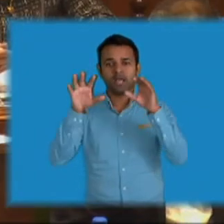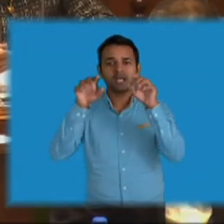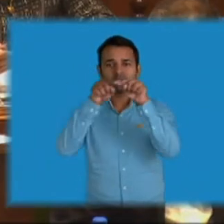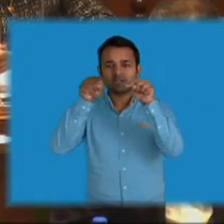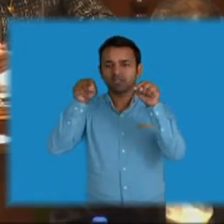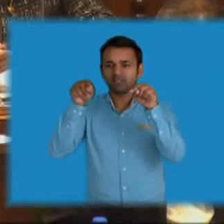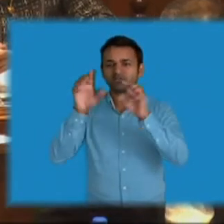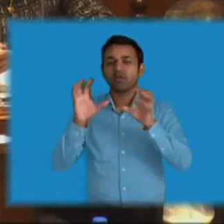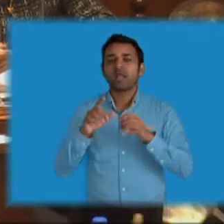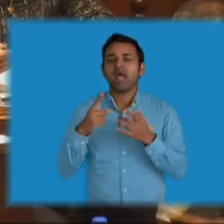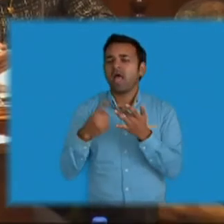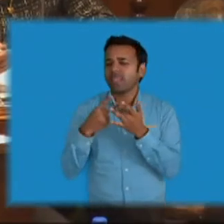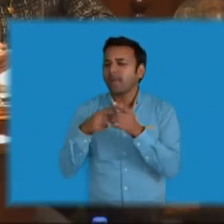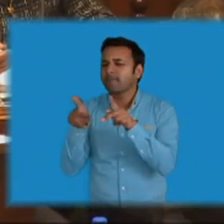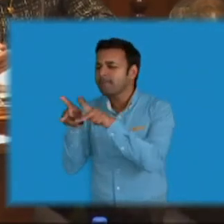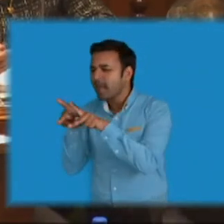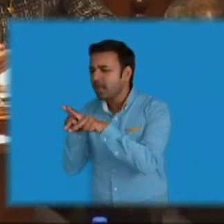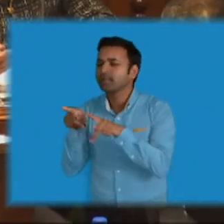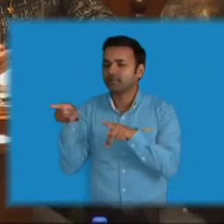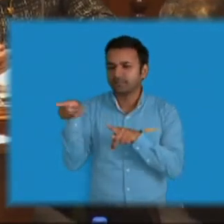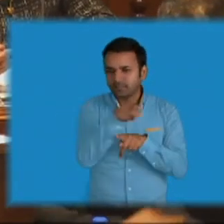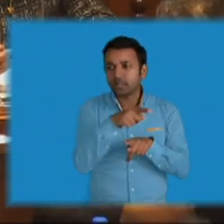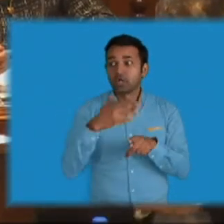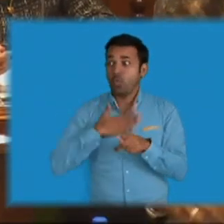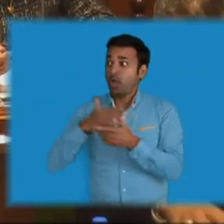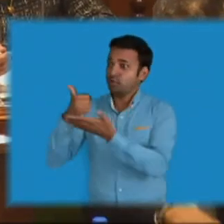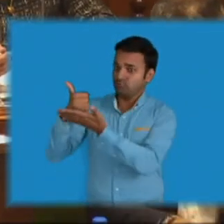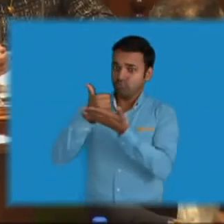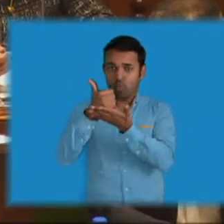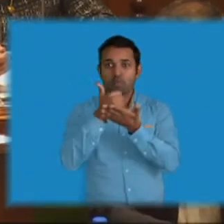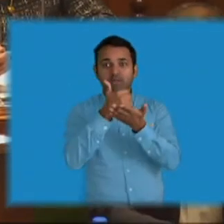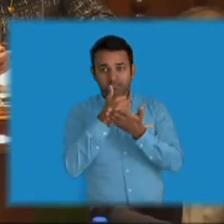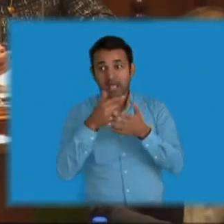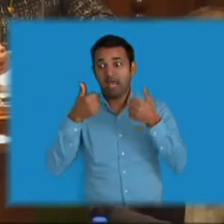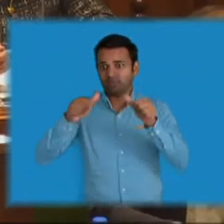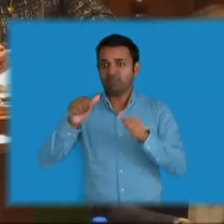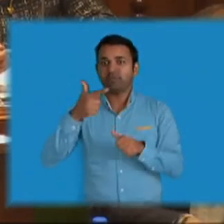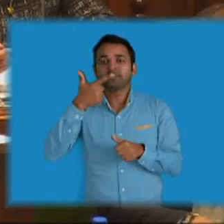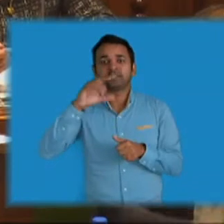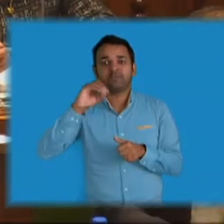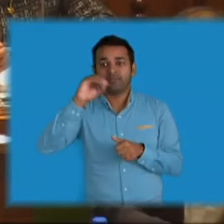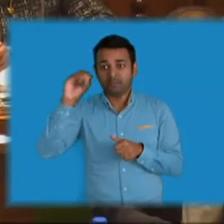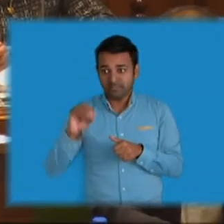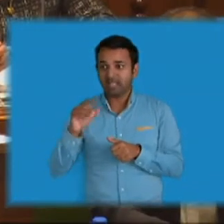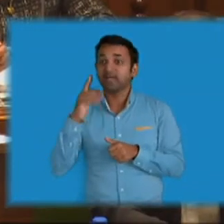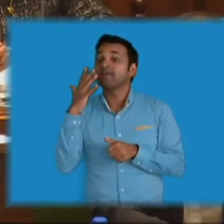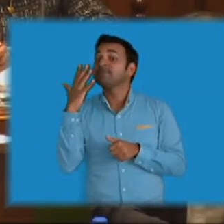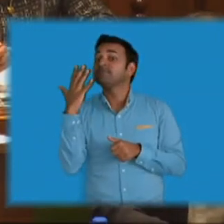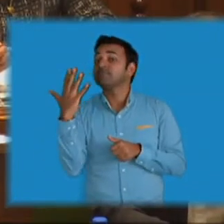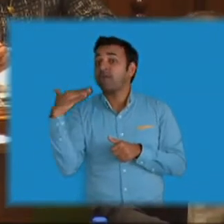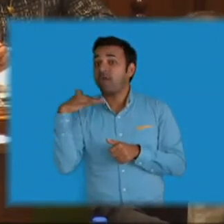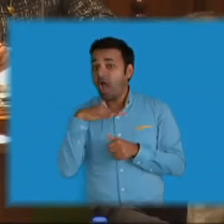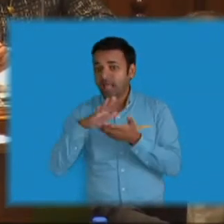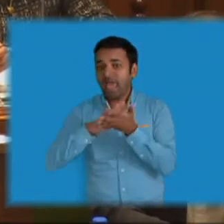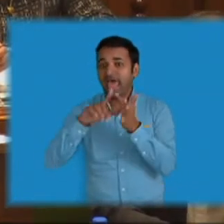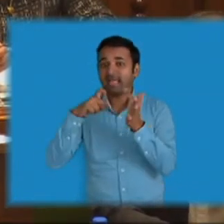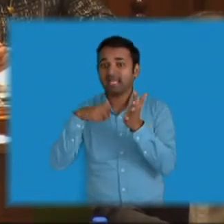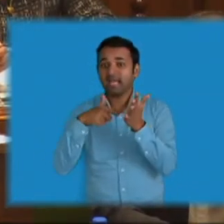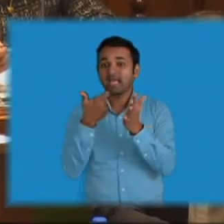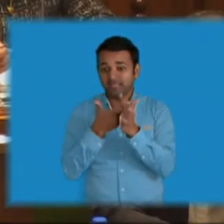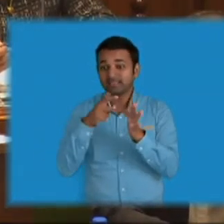ministry, Madam Speaker, has already achieved 70% of the 500 hectares targeted. In our